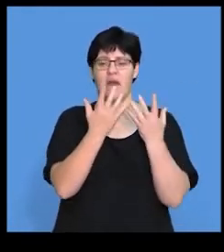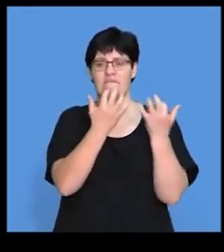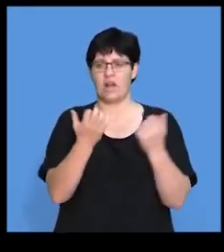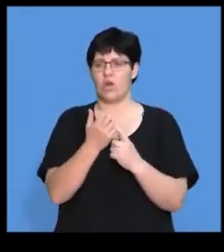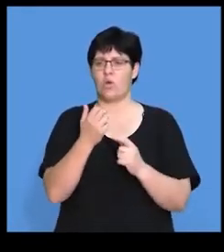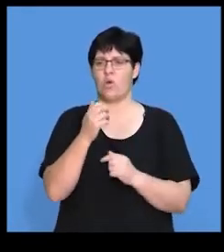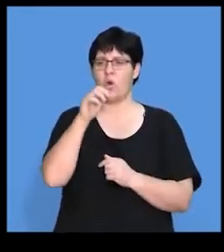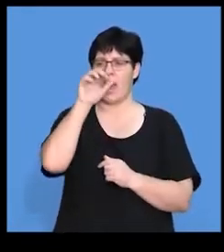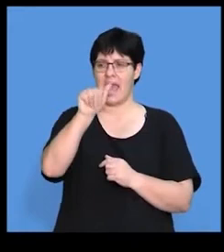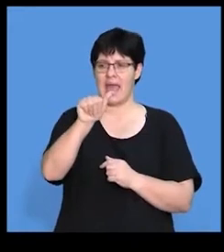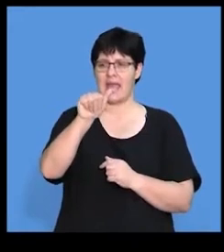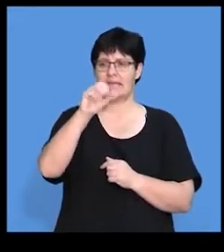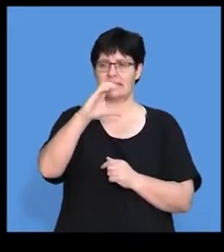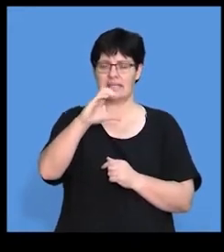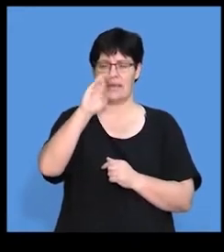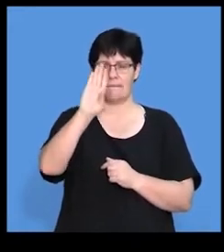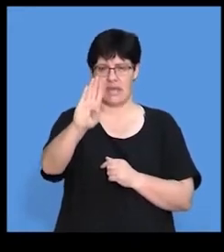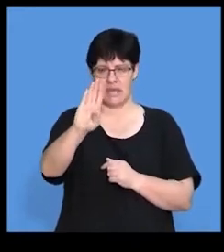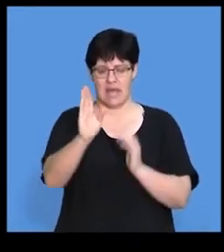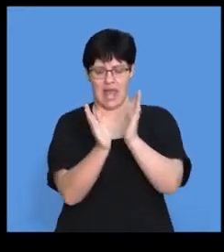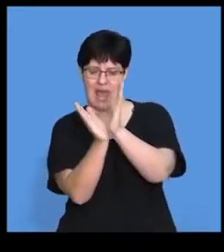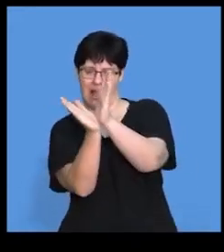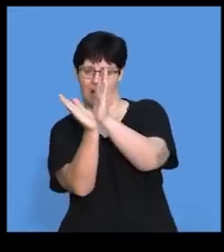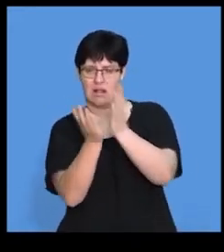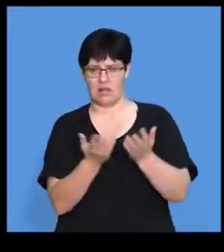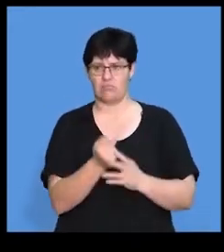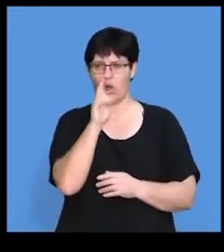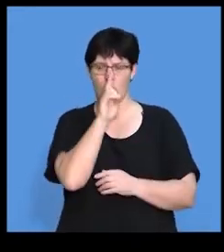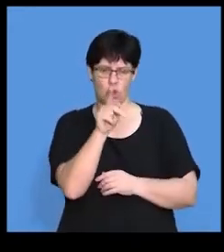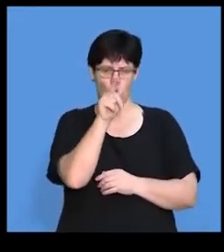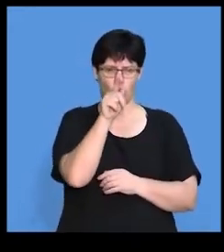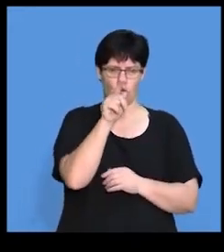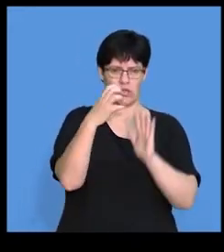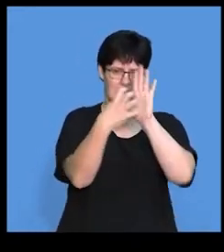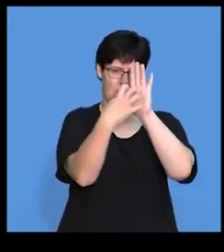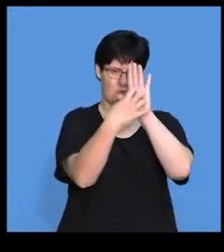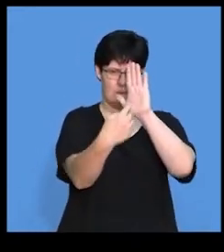angle ACB. Okay, so let's go and look at this diagram.